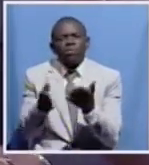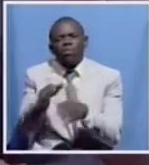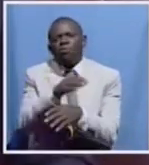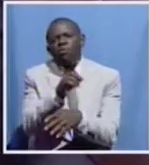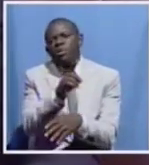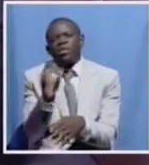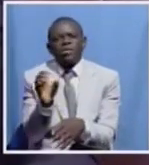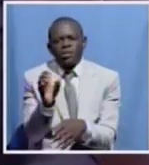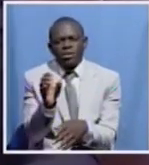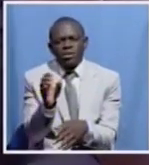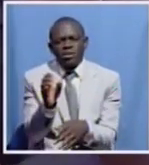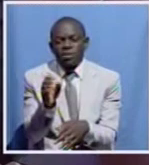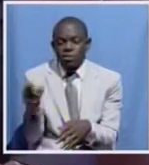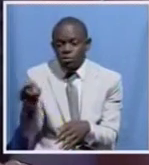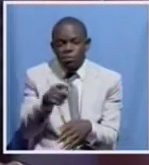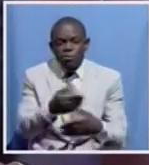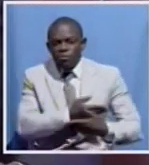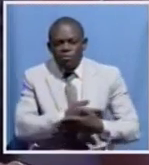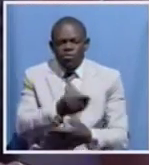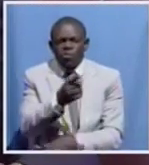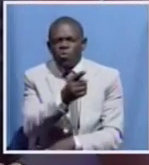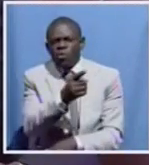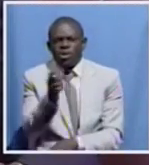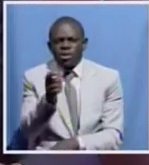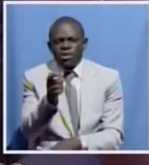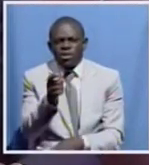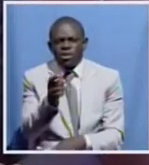with 100 babies, we found there was only about